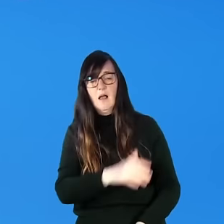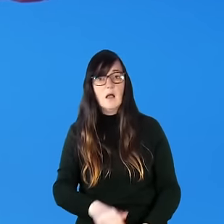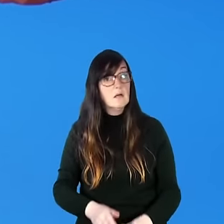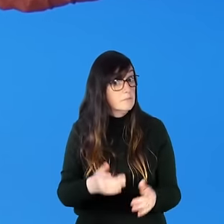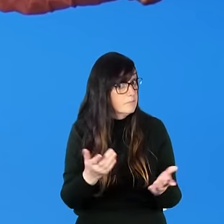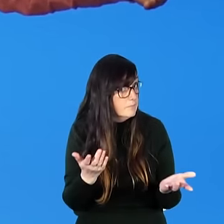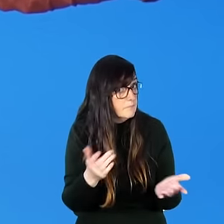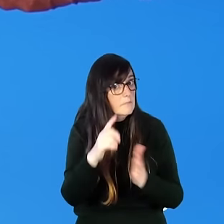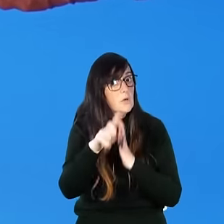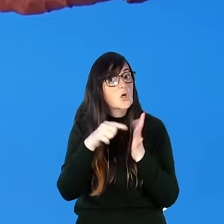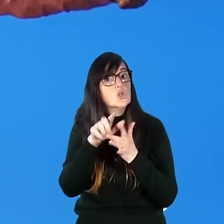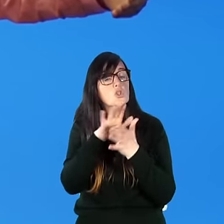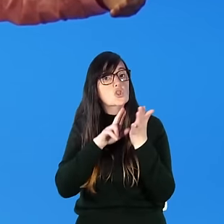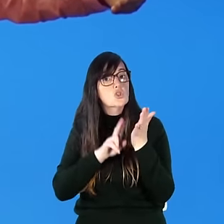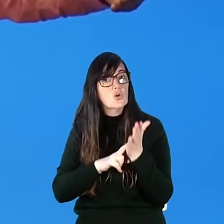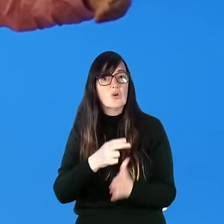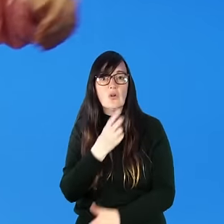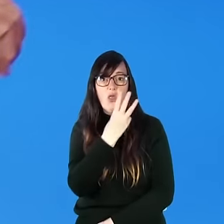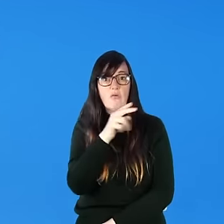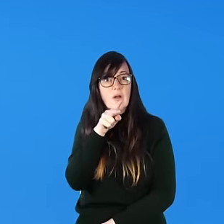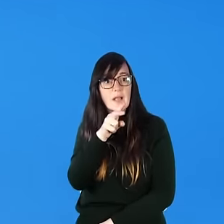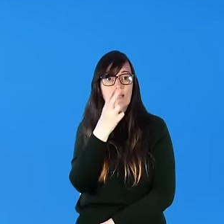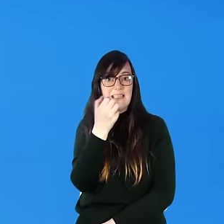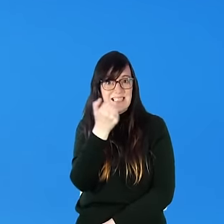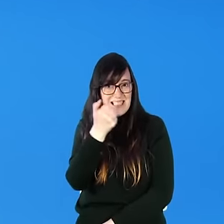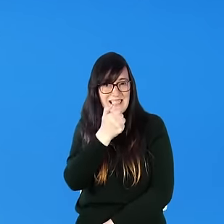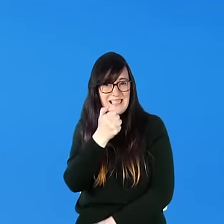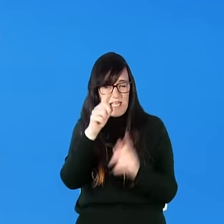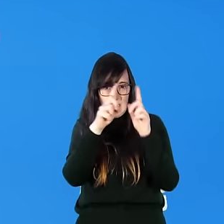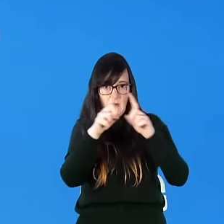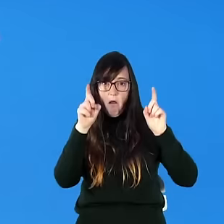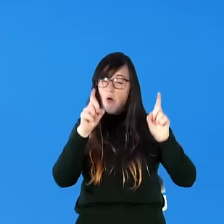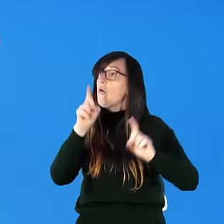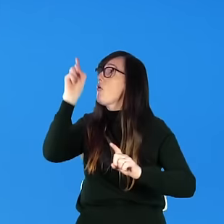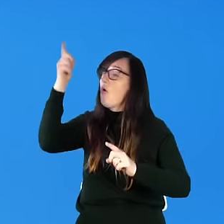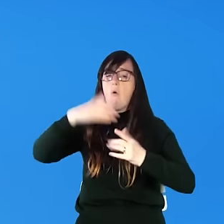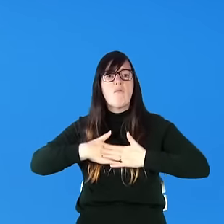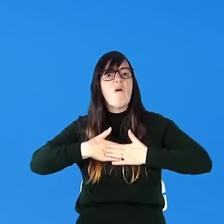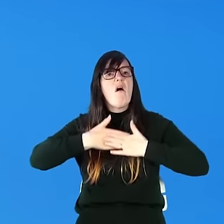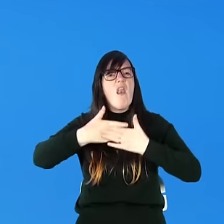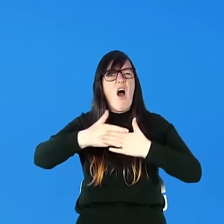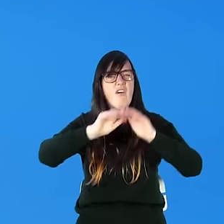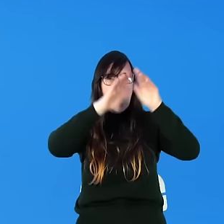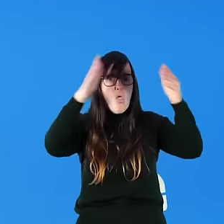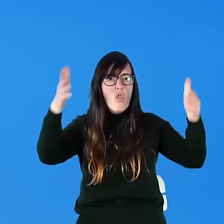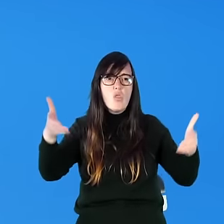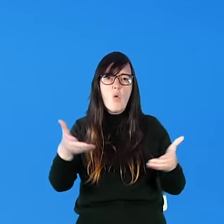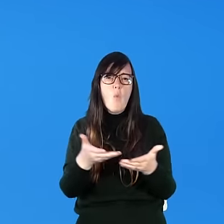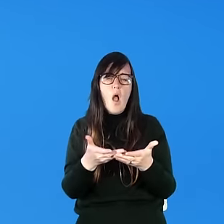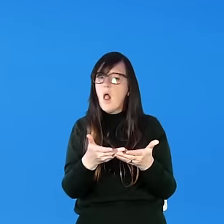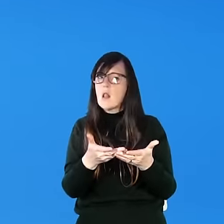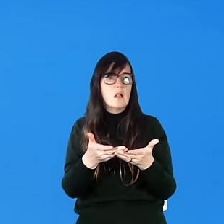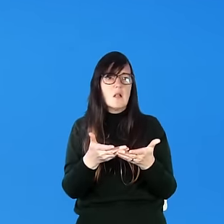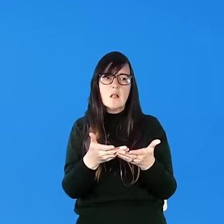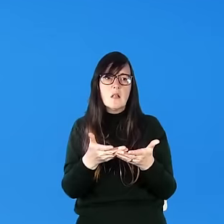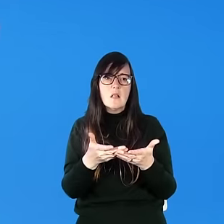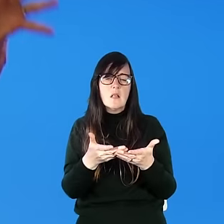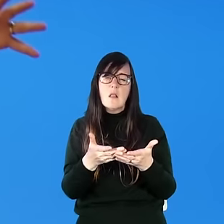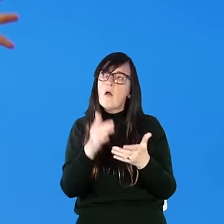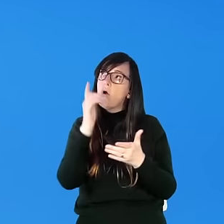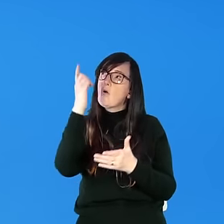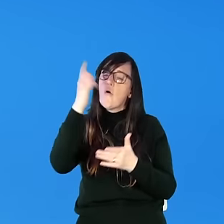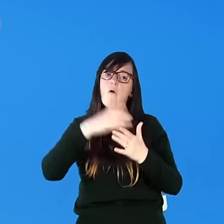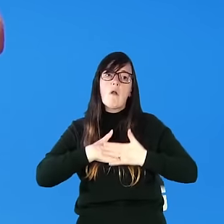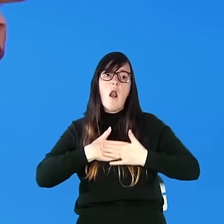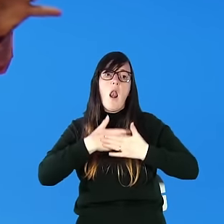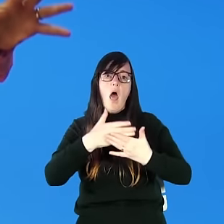when John 3:16 says God so loved the world, he's not talking about the planet. He's talking about lost